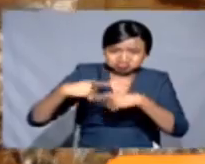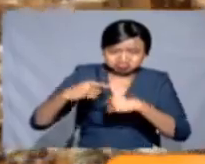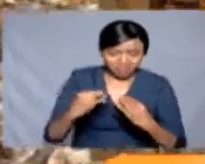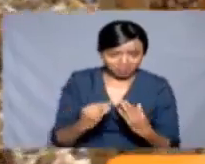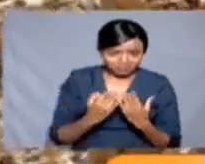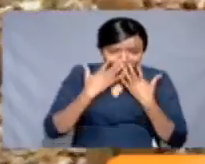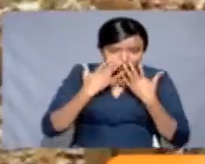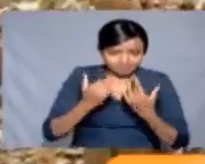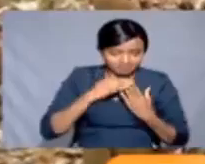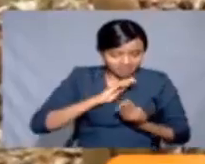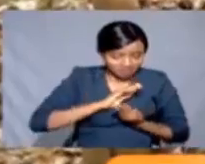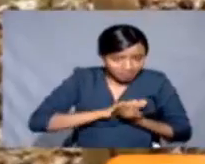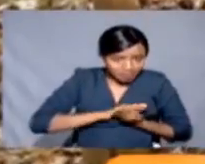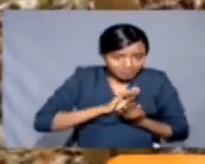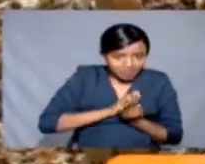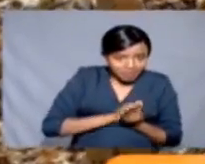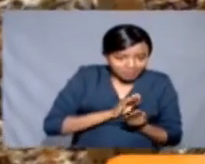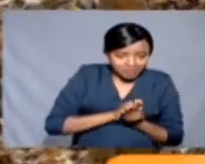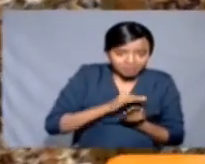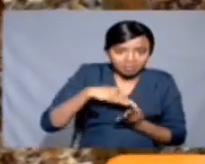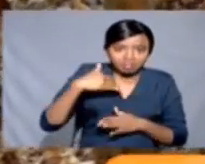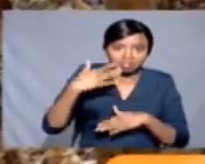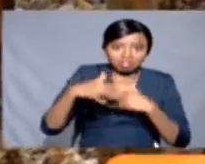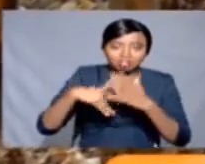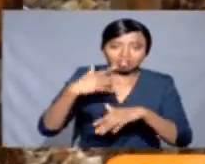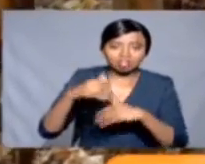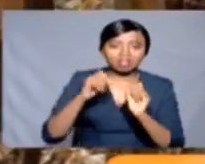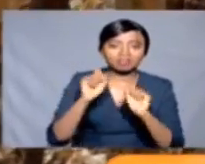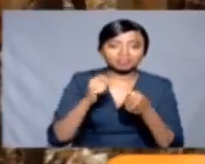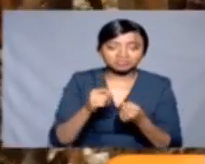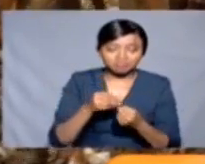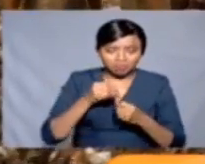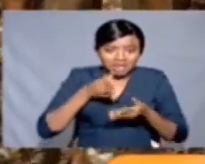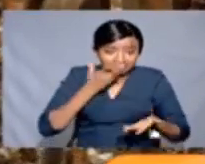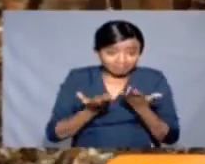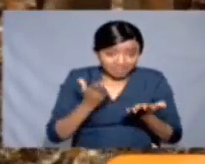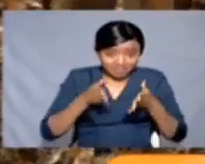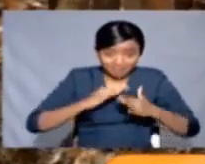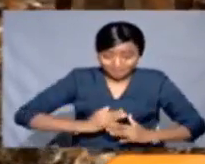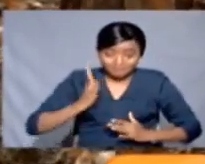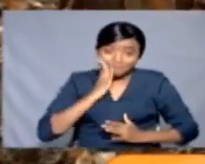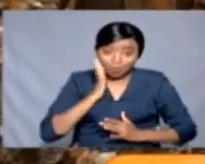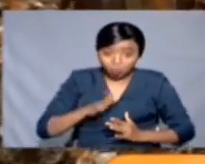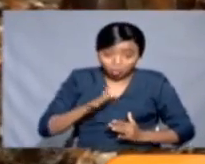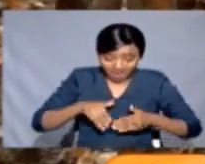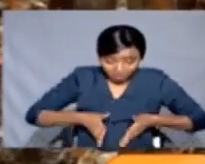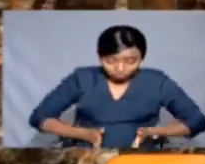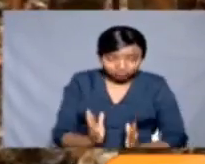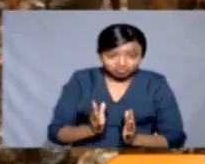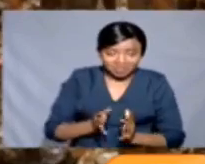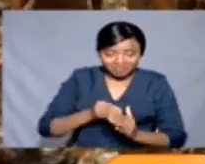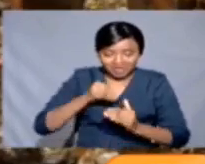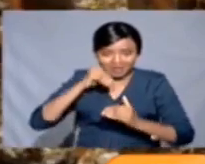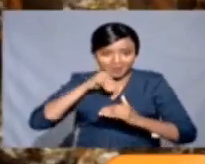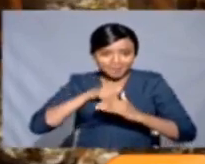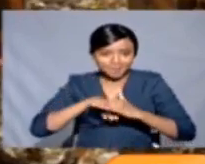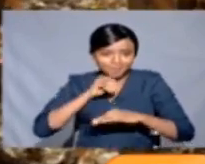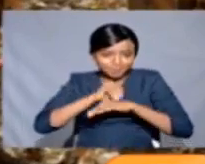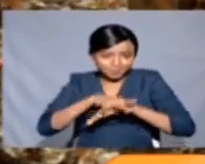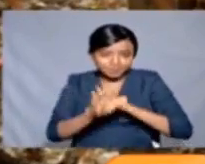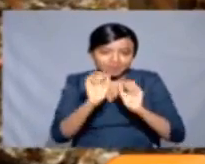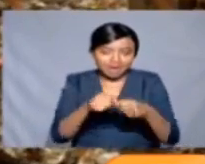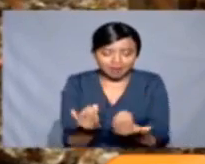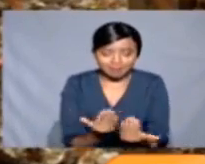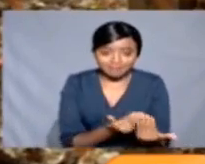bodies, and can be given by mothers to their unborn children through the placenta. Air containing